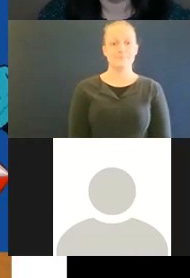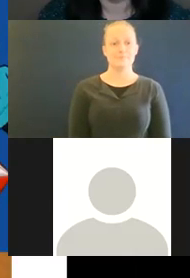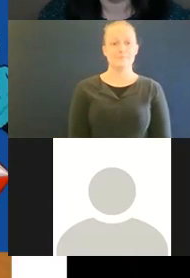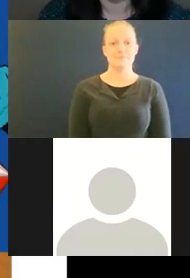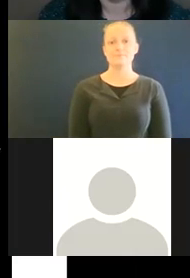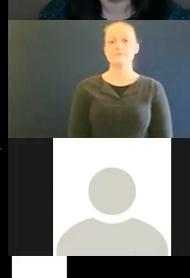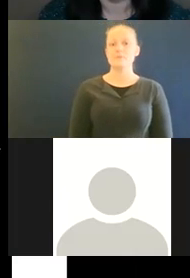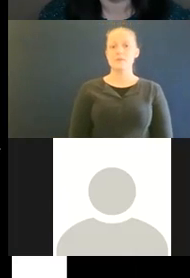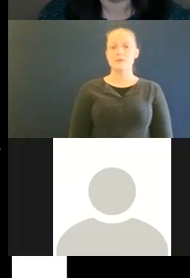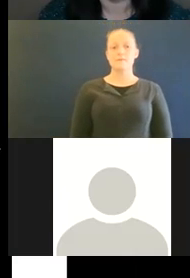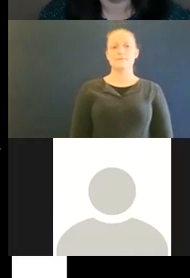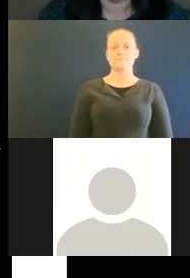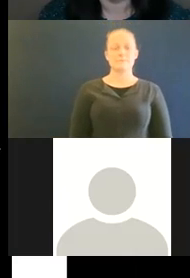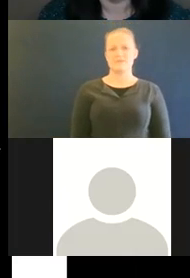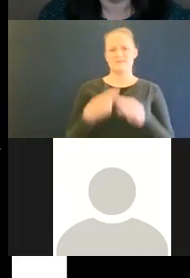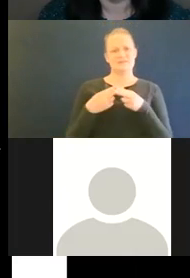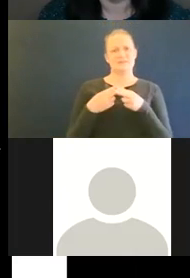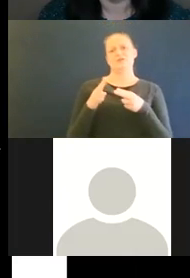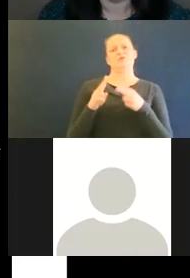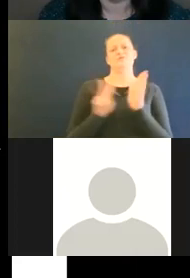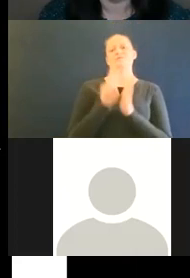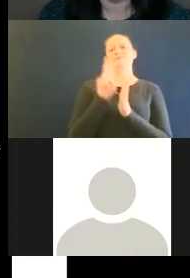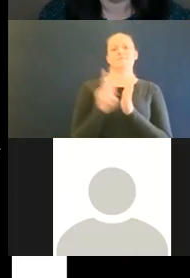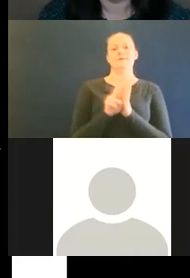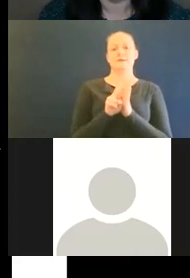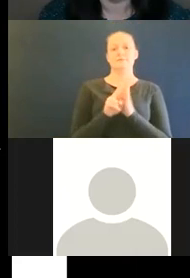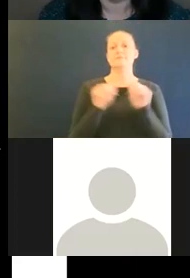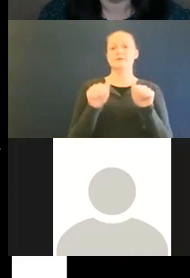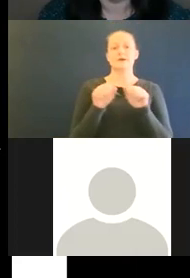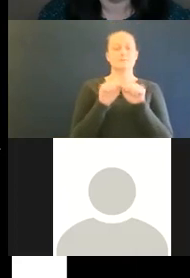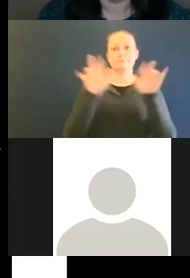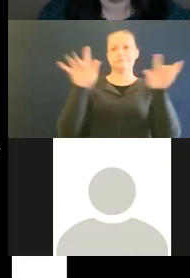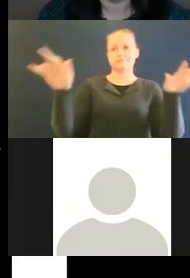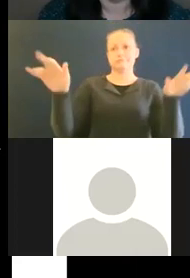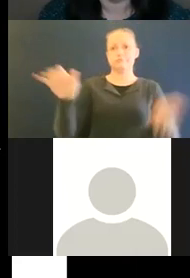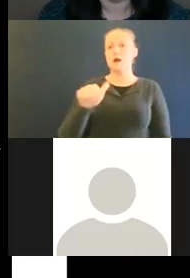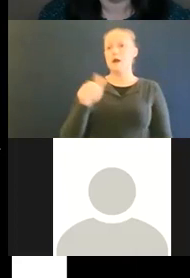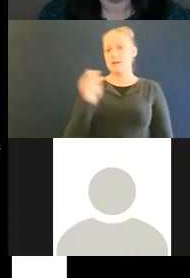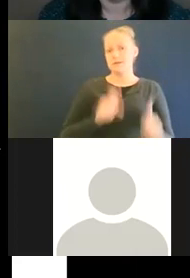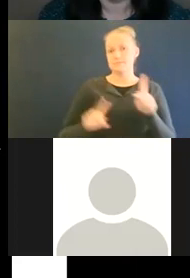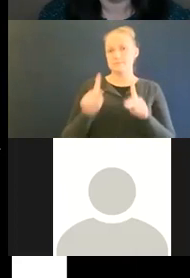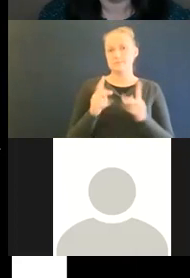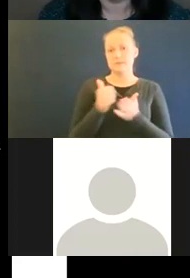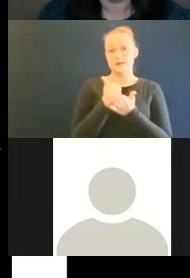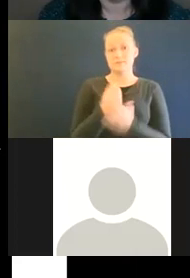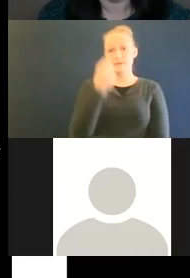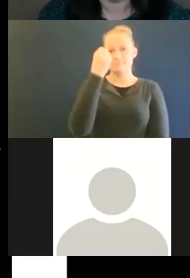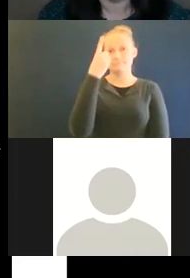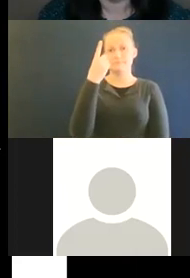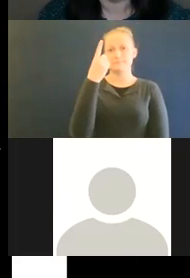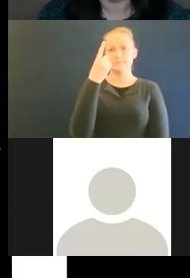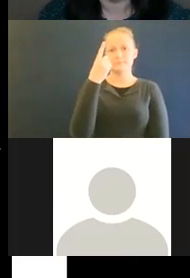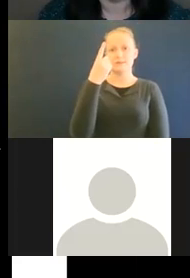So this is just a short, simple video that's easy to share with others, that gives them, kind of a brief introduction of that